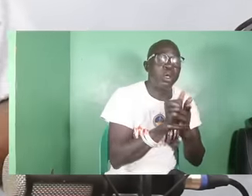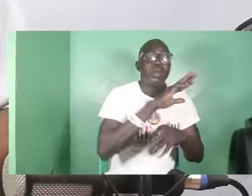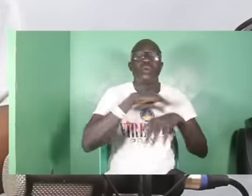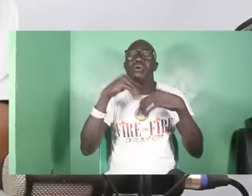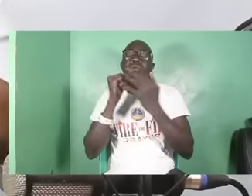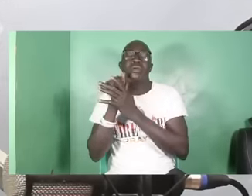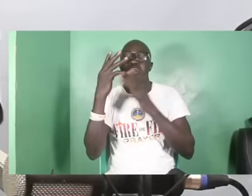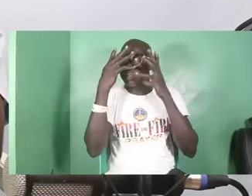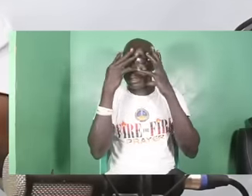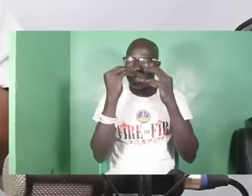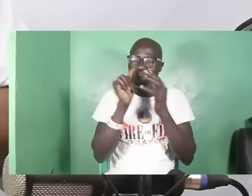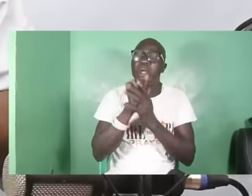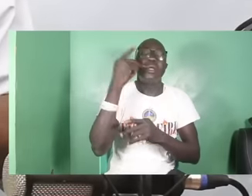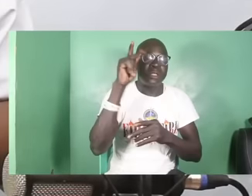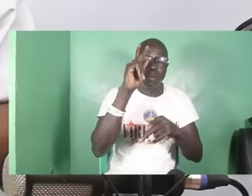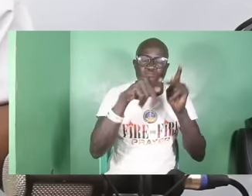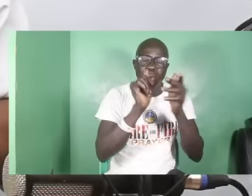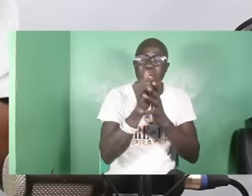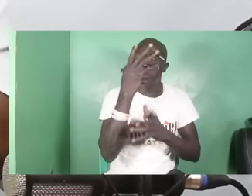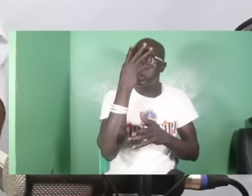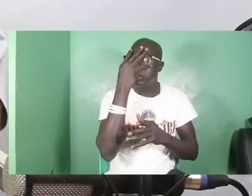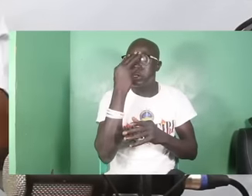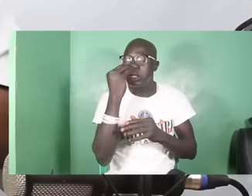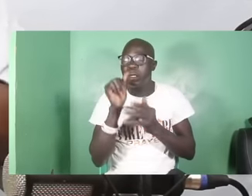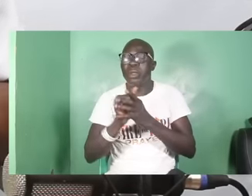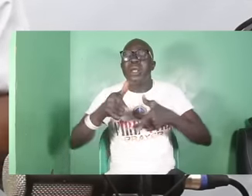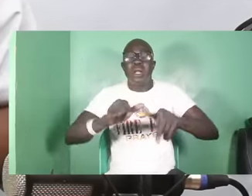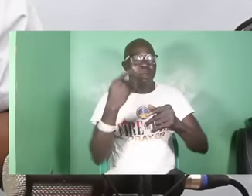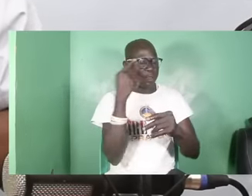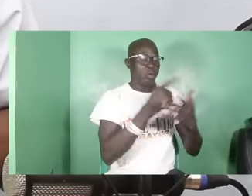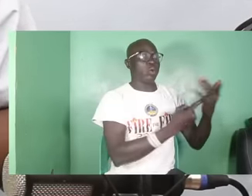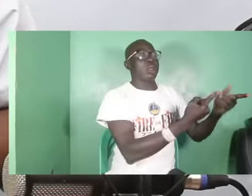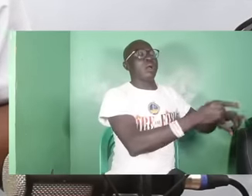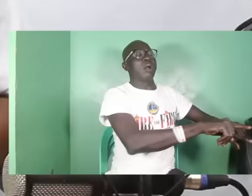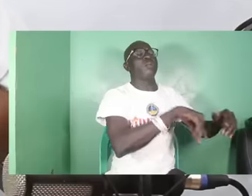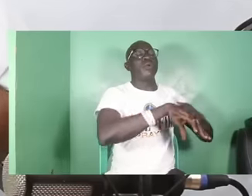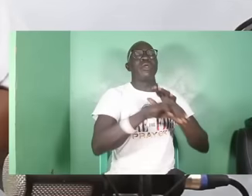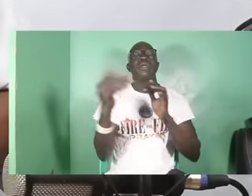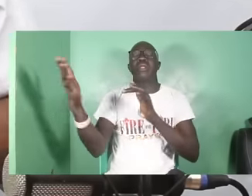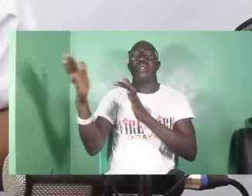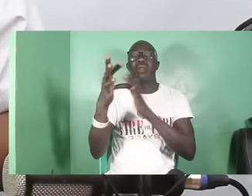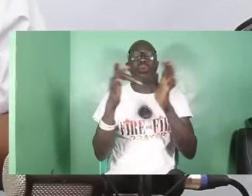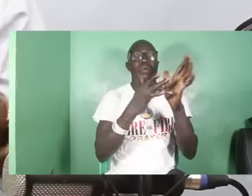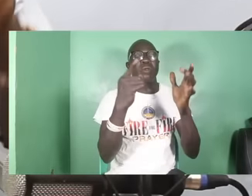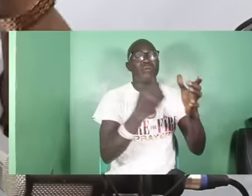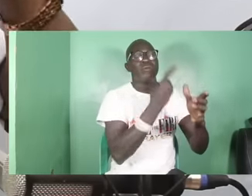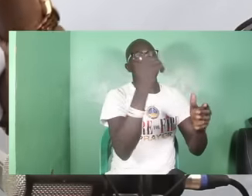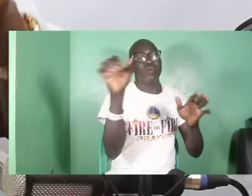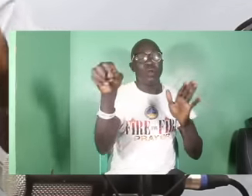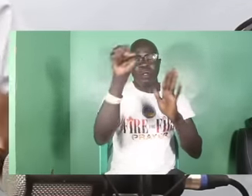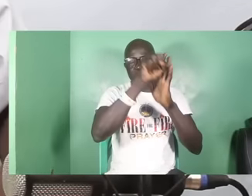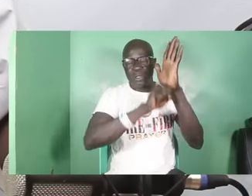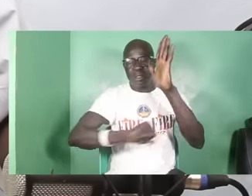You must not sleep. I want to soar. Let's look at the people that. And that war it was selling. Let's look at the one that happened. In Samuel, in Samuel,